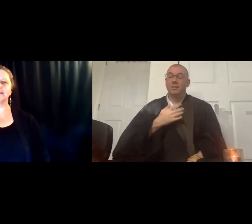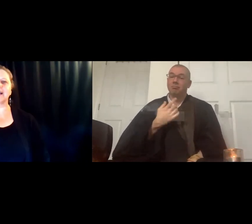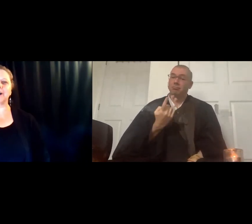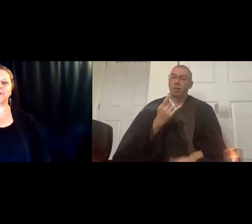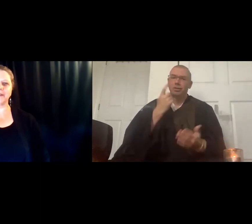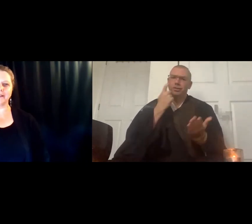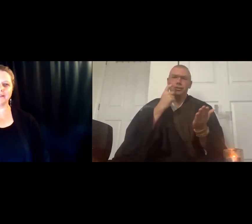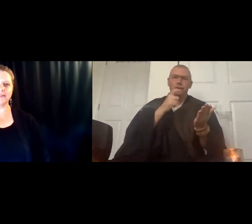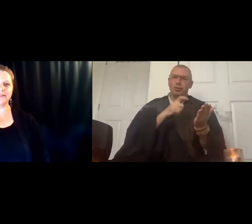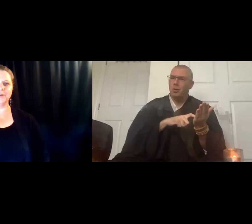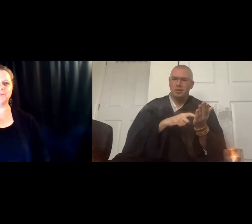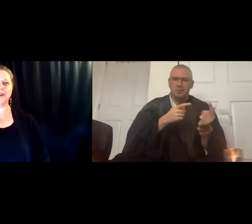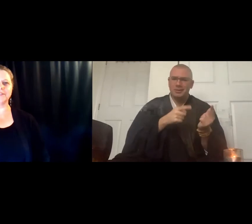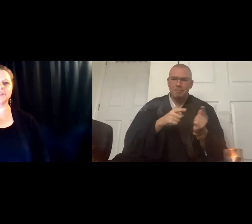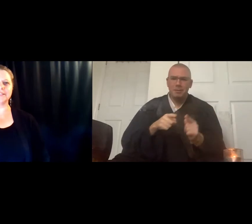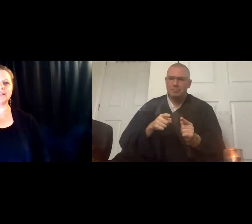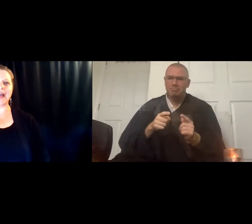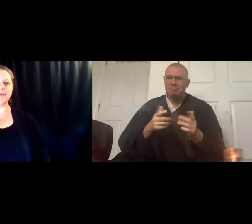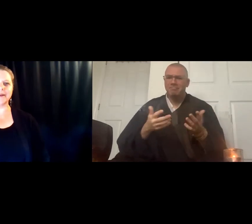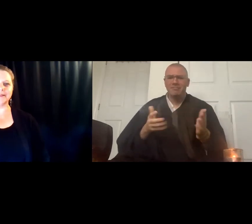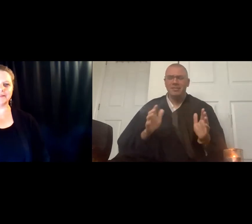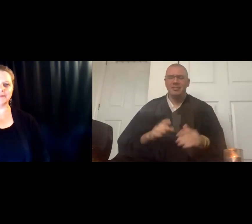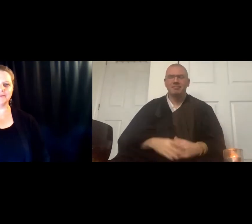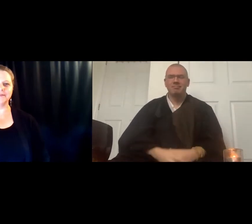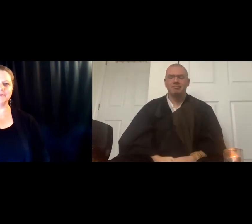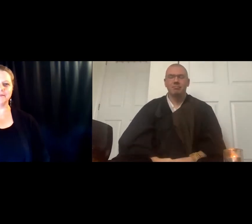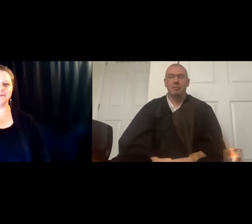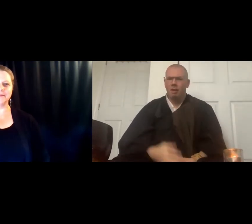and allowing your breath to just happen.